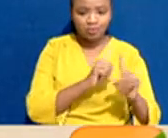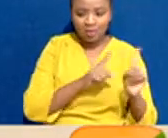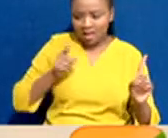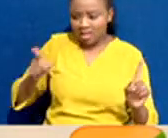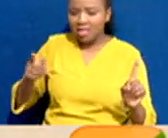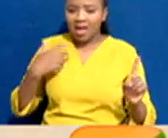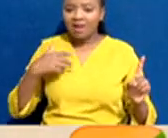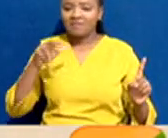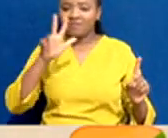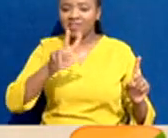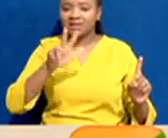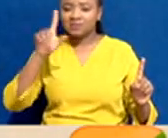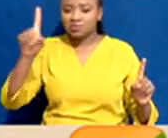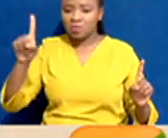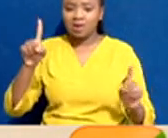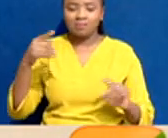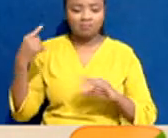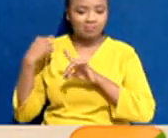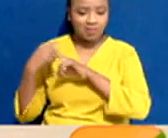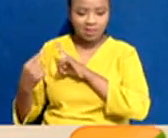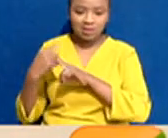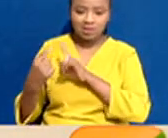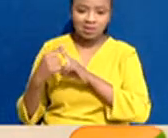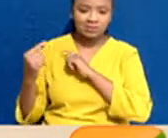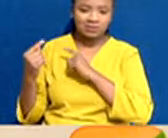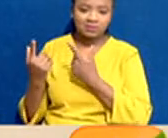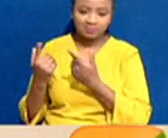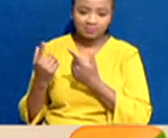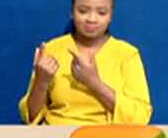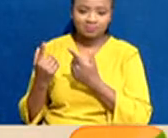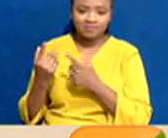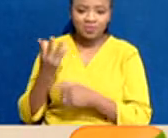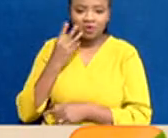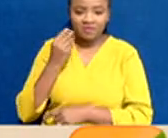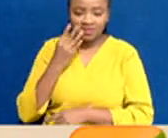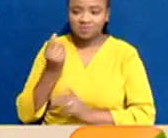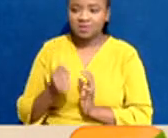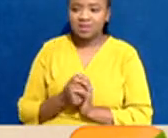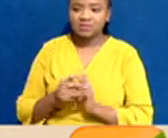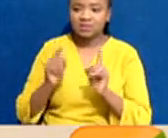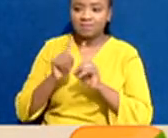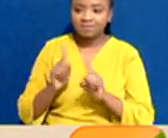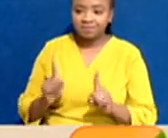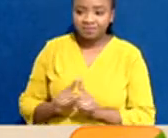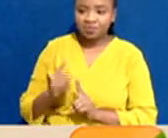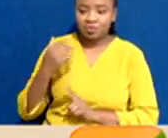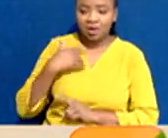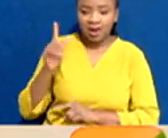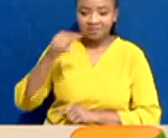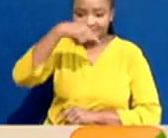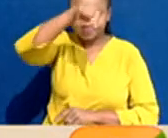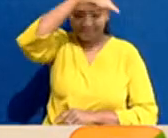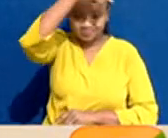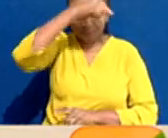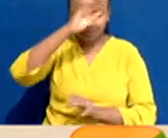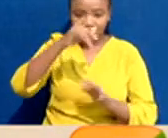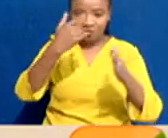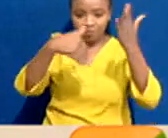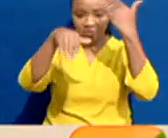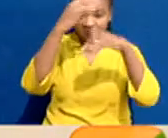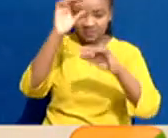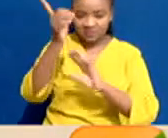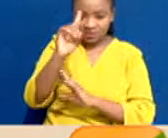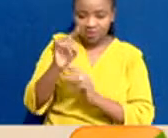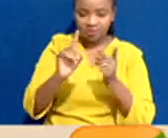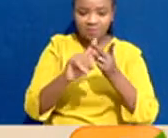energy sector, having joined KPLC in 1991. He holds a Bachelor of Science degree in Electrical Engineering from the University of Nairobi and